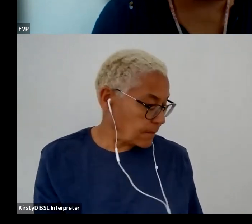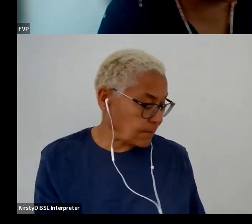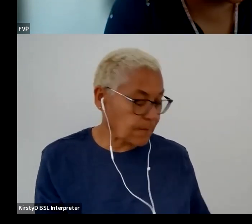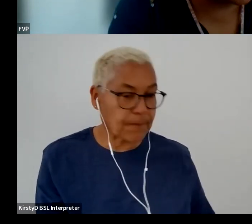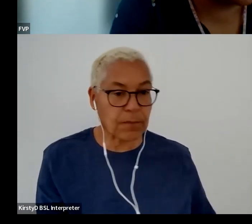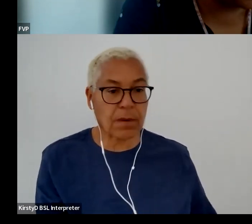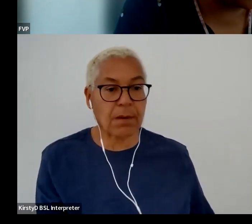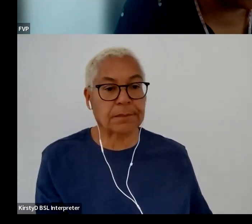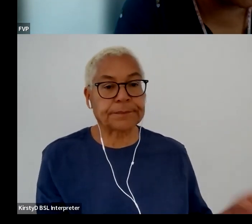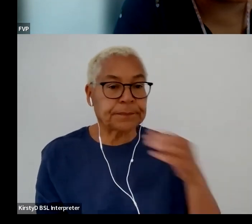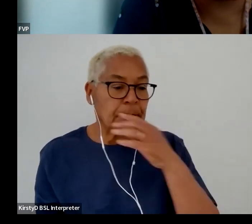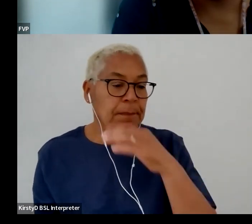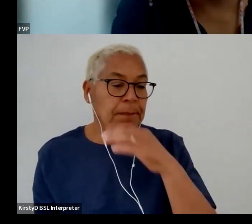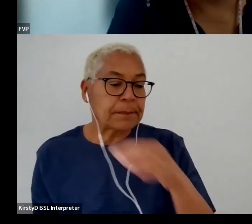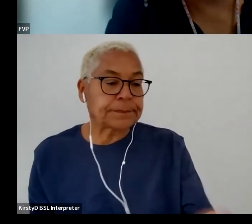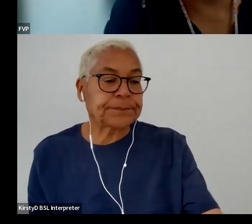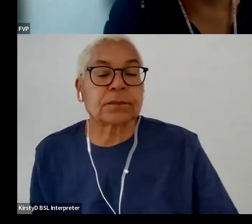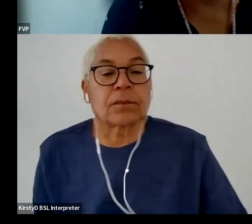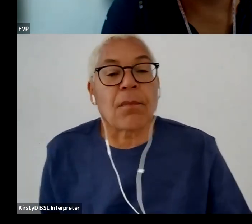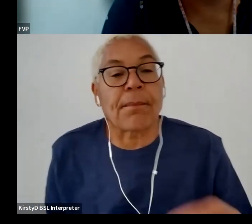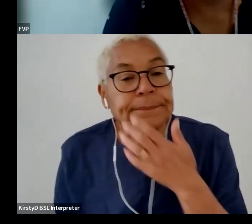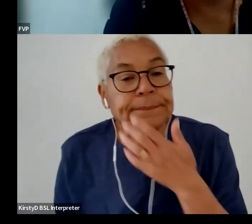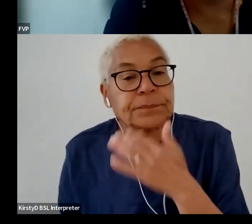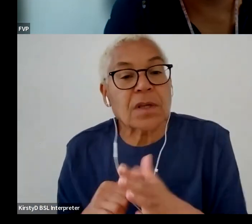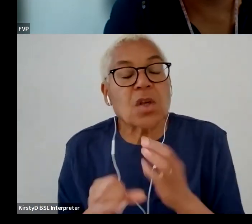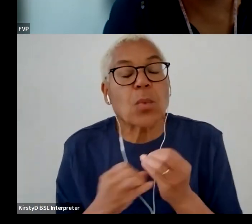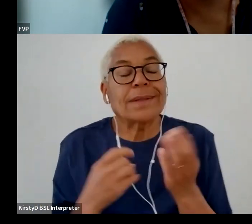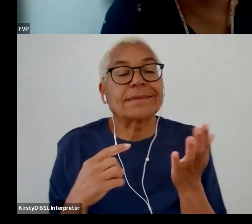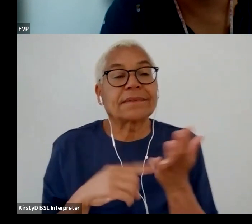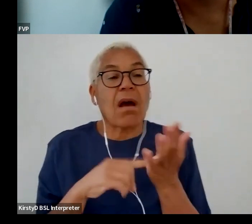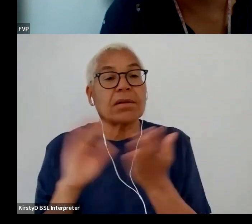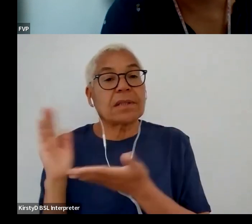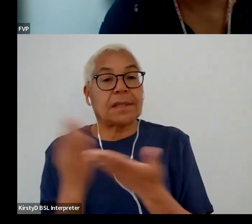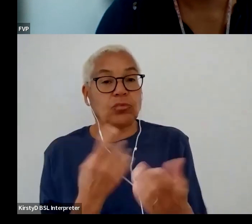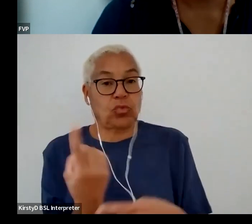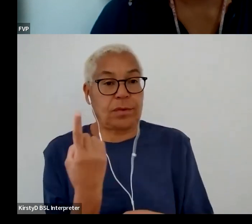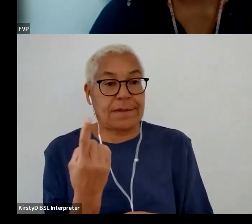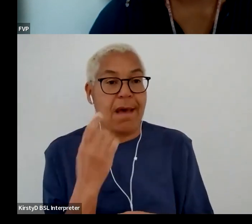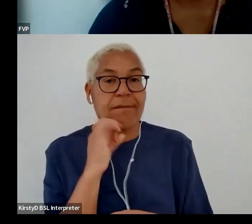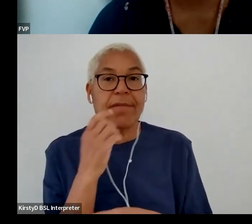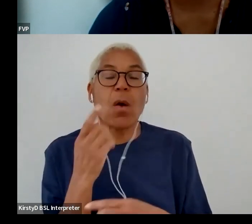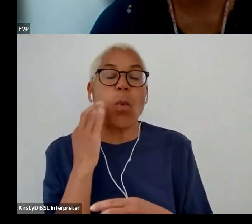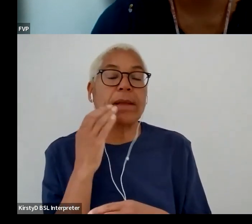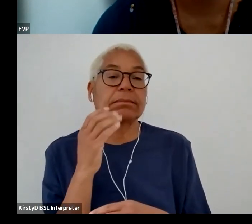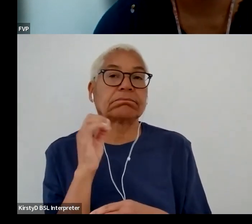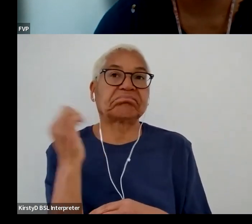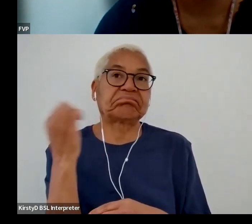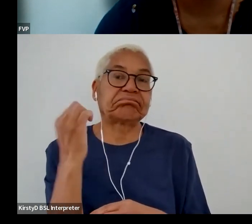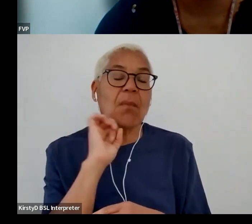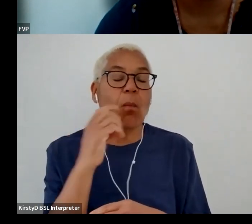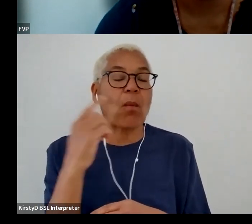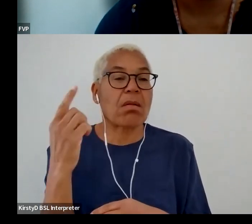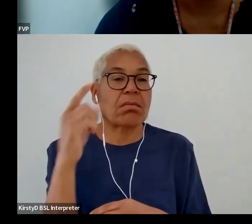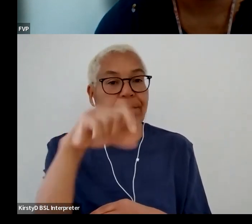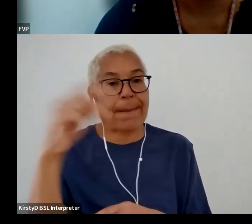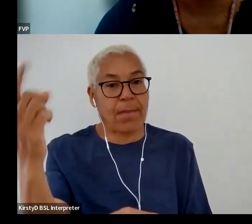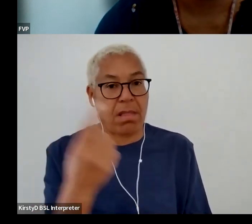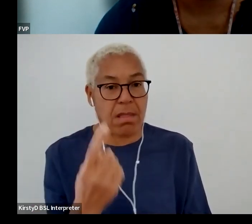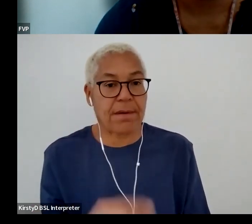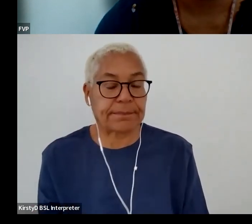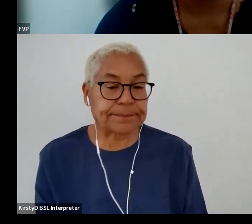just introduce yourself, and then what we'll do is I'll let people in as they join us. Yeah, that's fine. Yeah, hi,